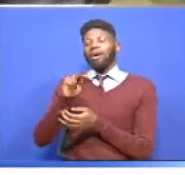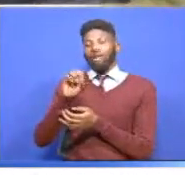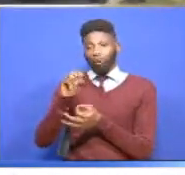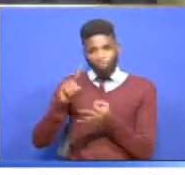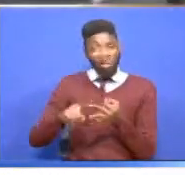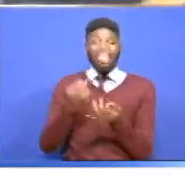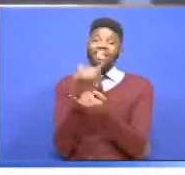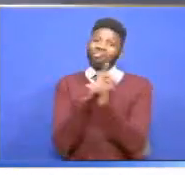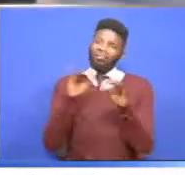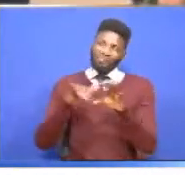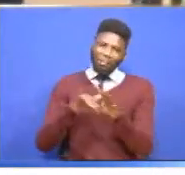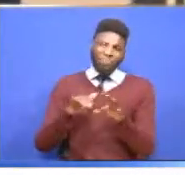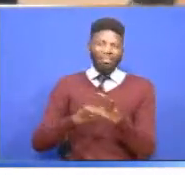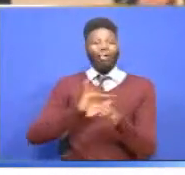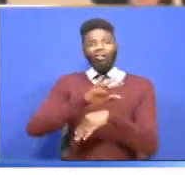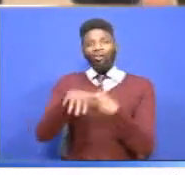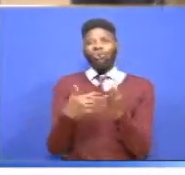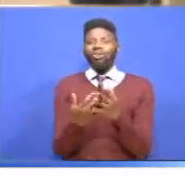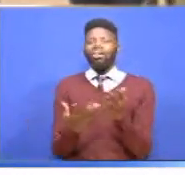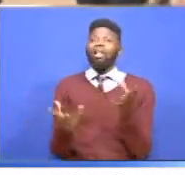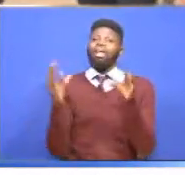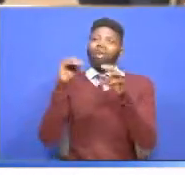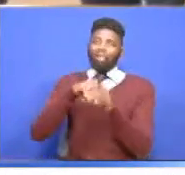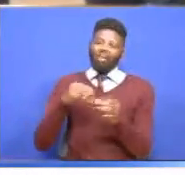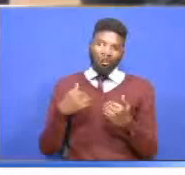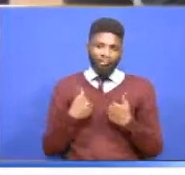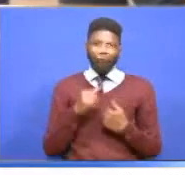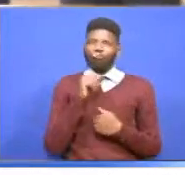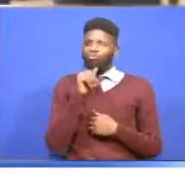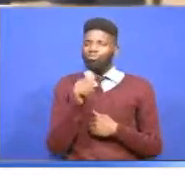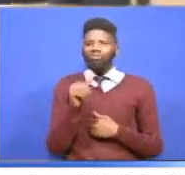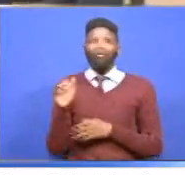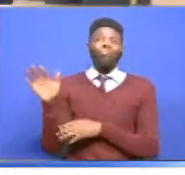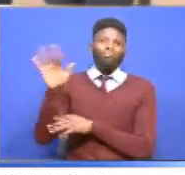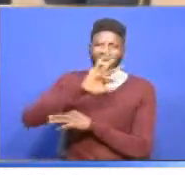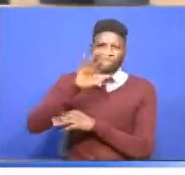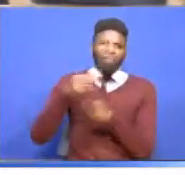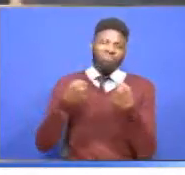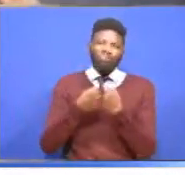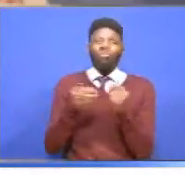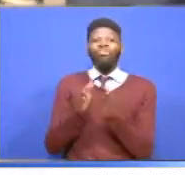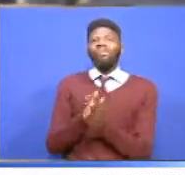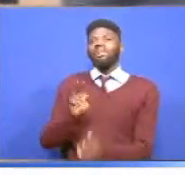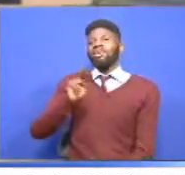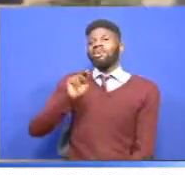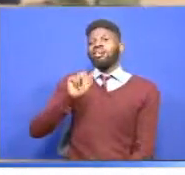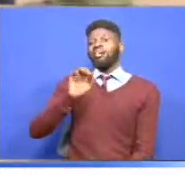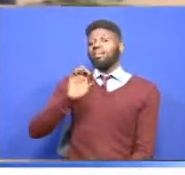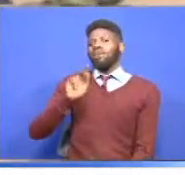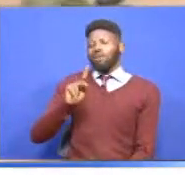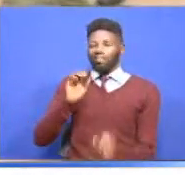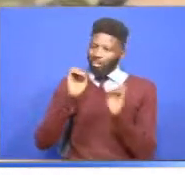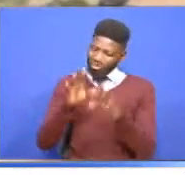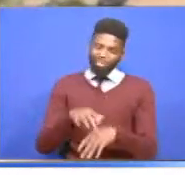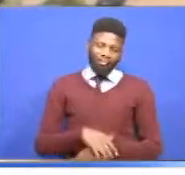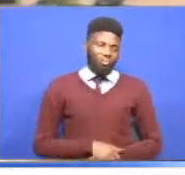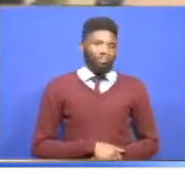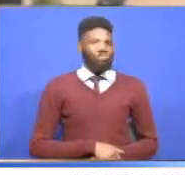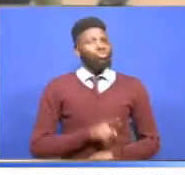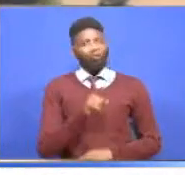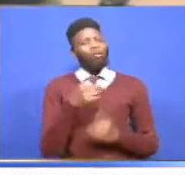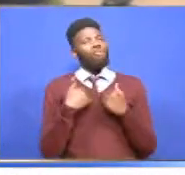is not about Wiper against NAC. It's, yeah. Not. And you have no